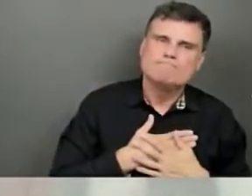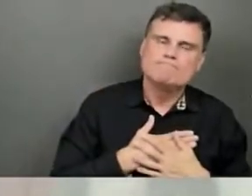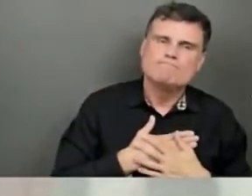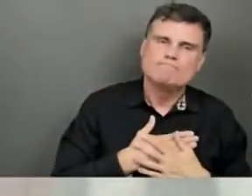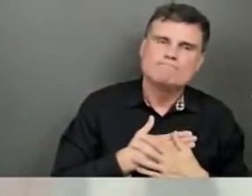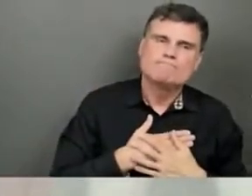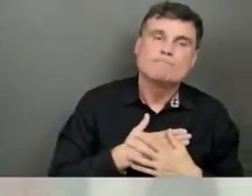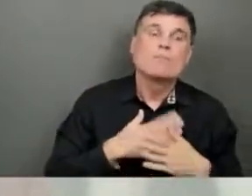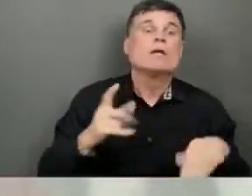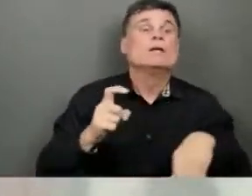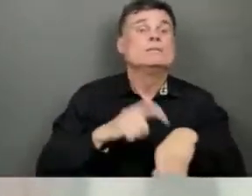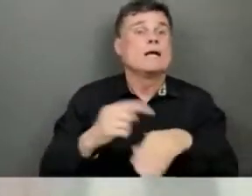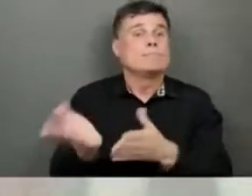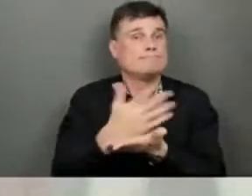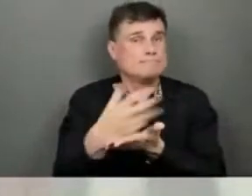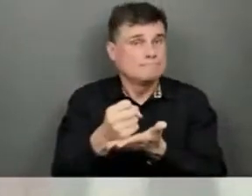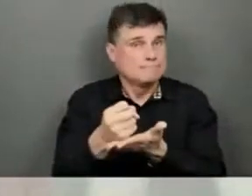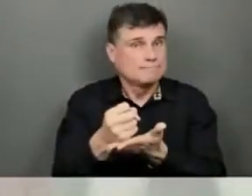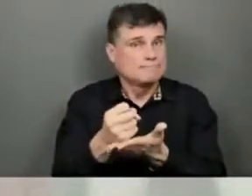Thank you.